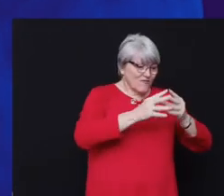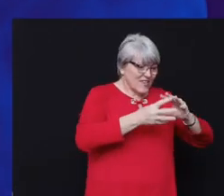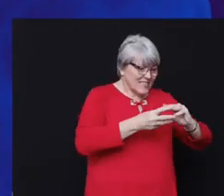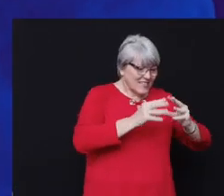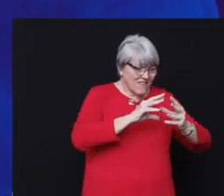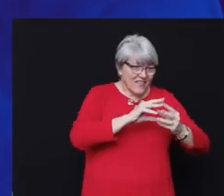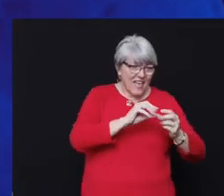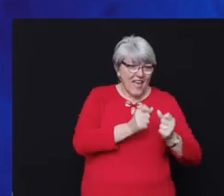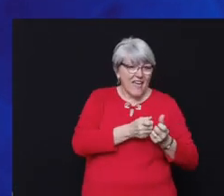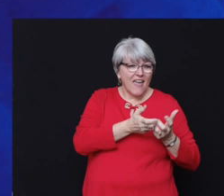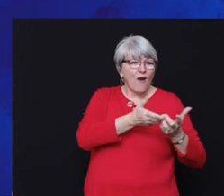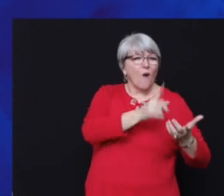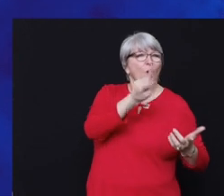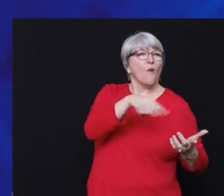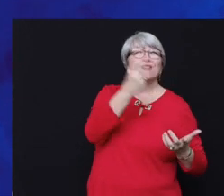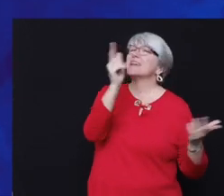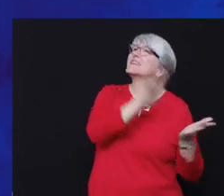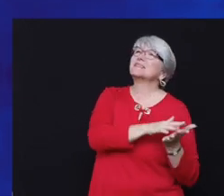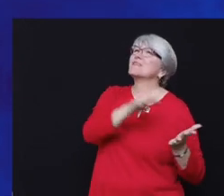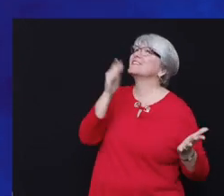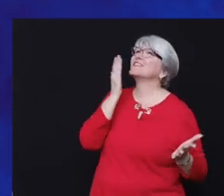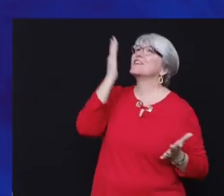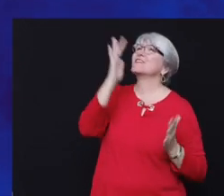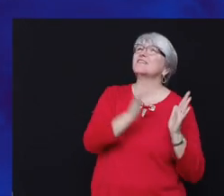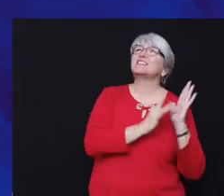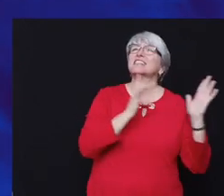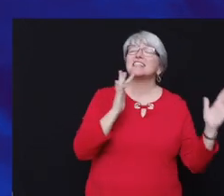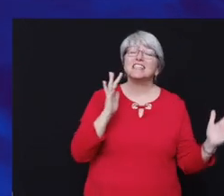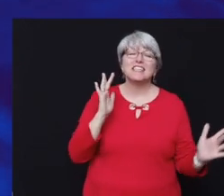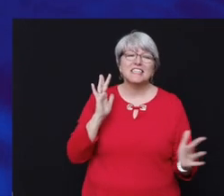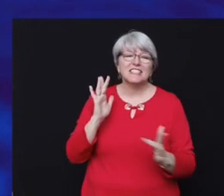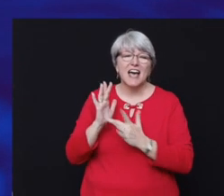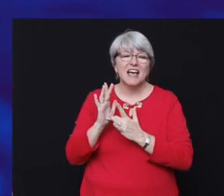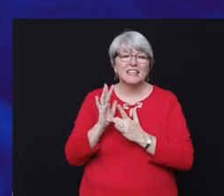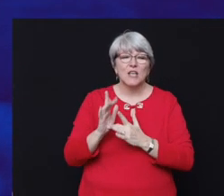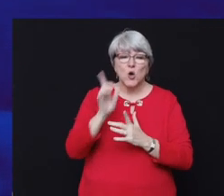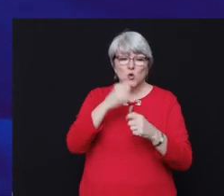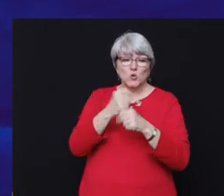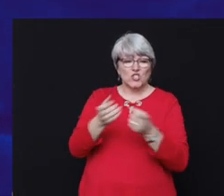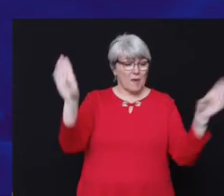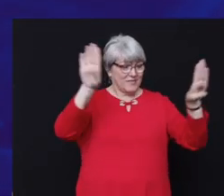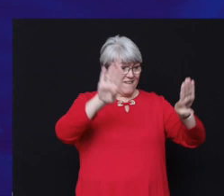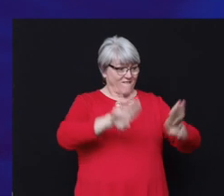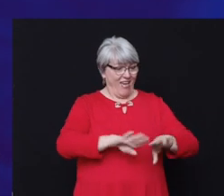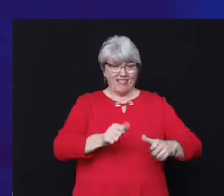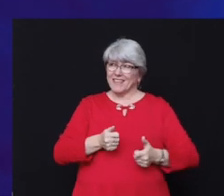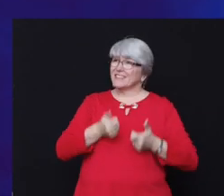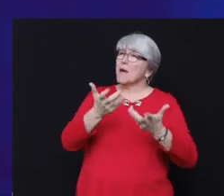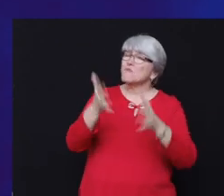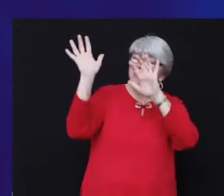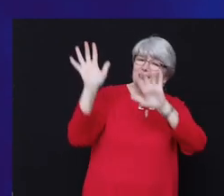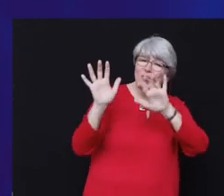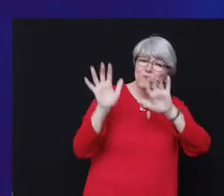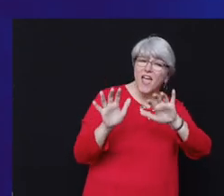into fists of clay? Only the splendor of Jesus. Who shapes the valleys